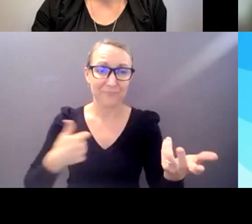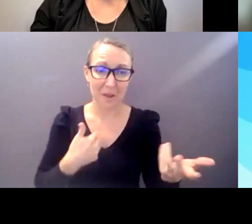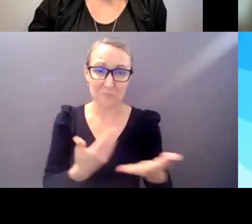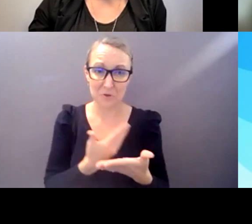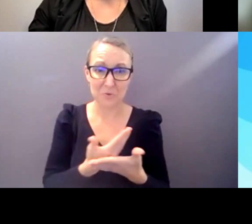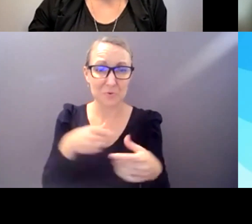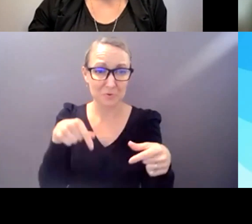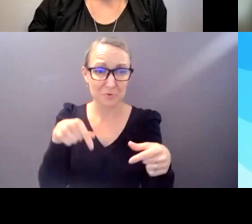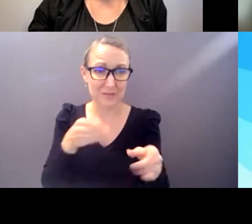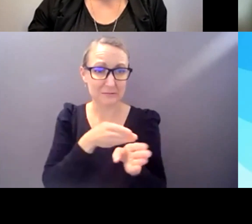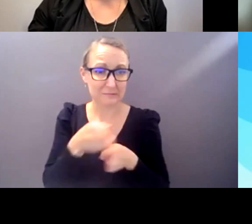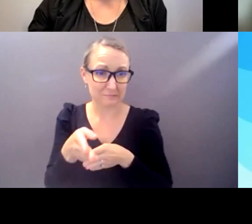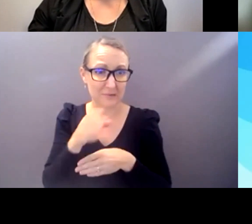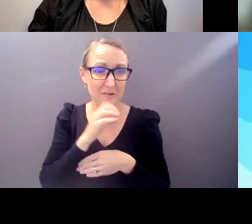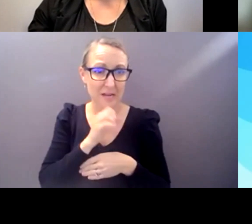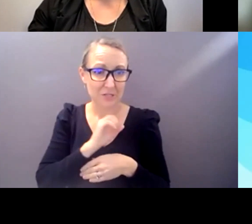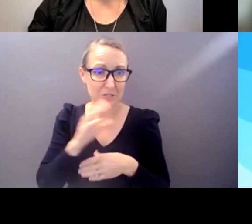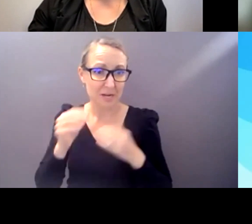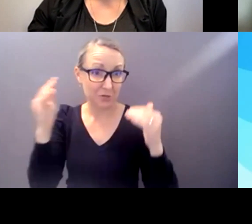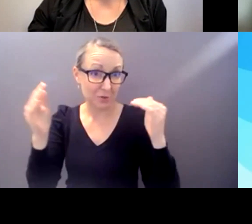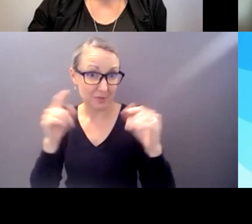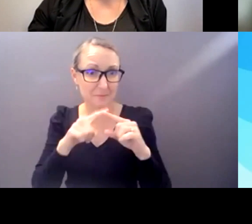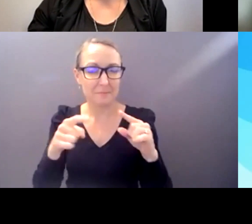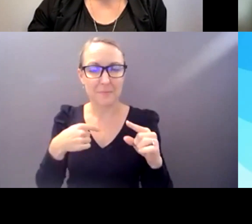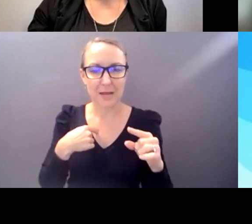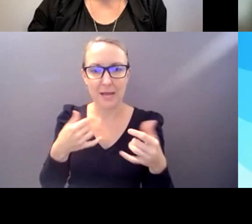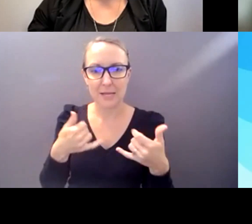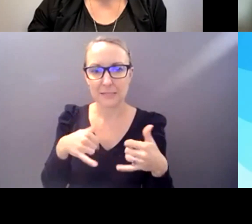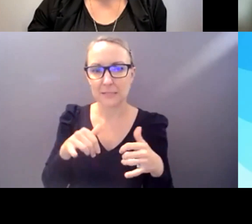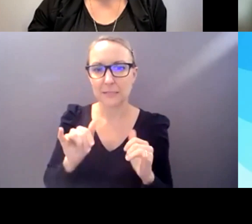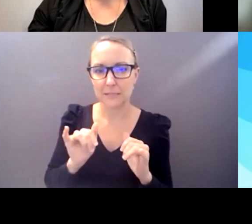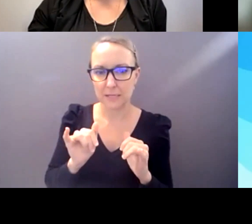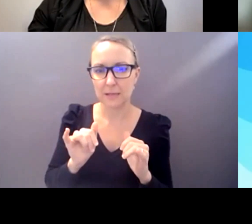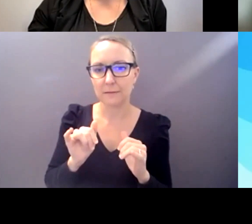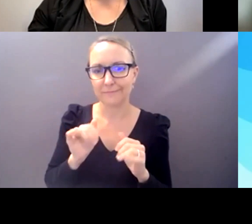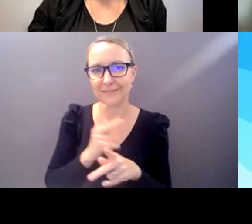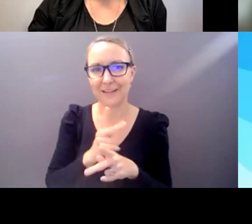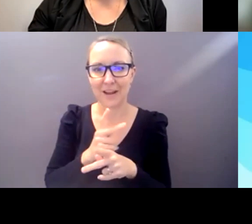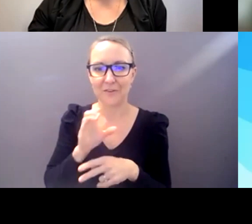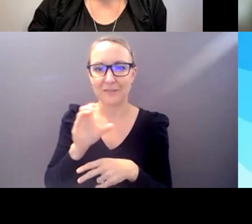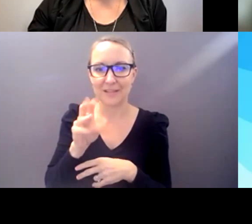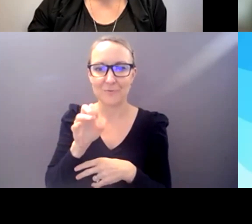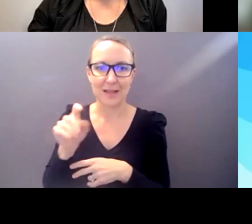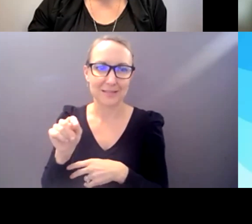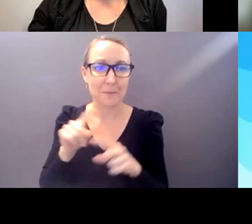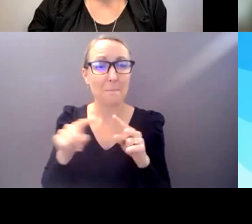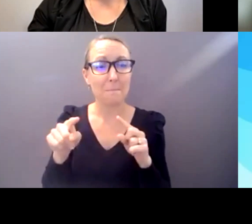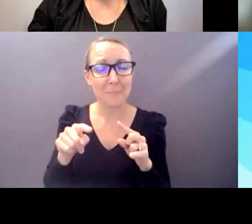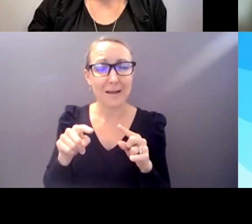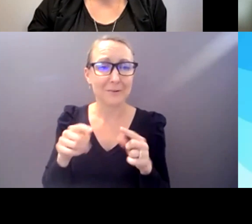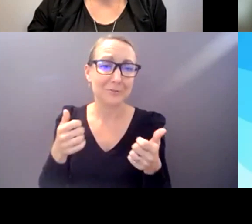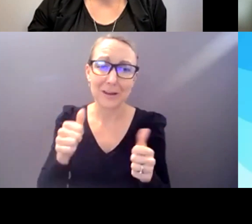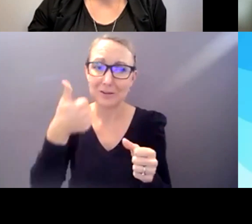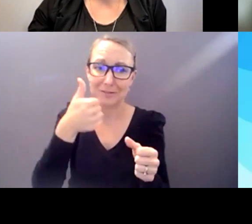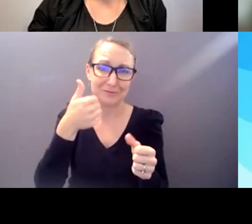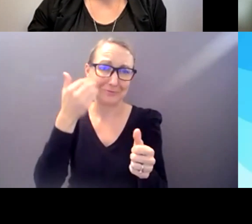adult world, but I'm still over CWES, but just learning, even myself, trying to navigate even the acronyms, like what the